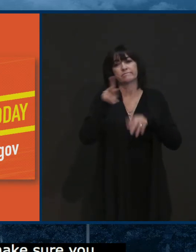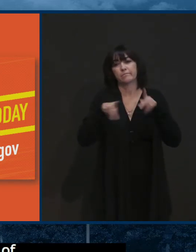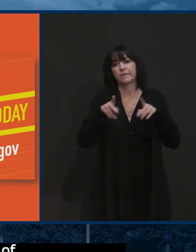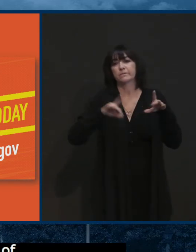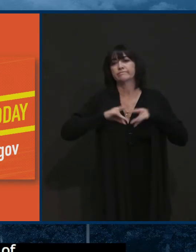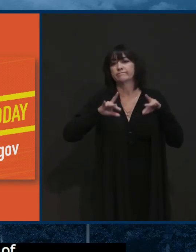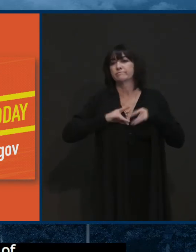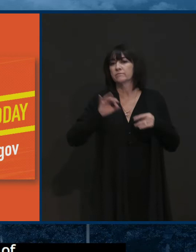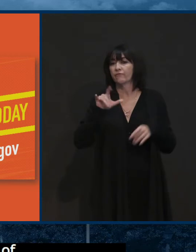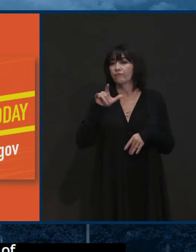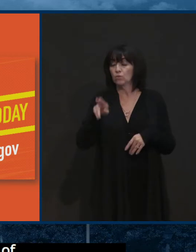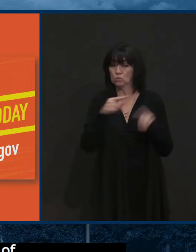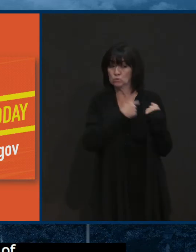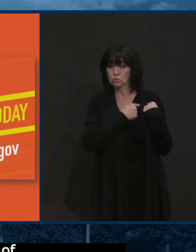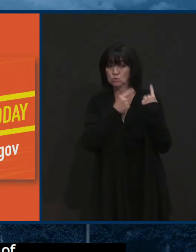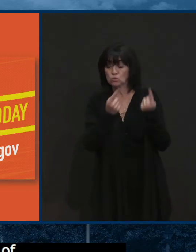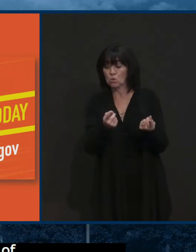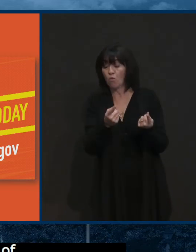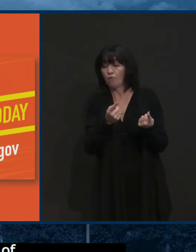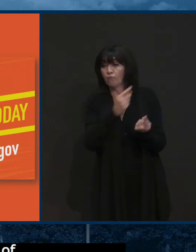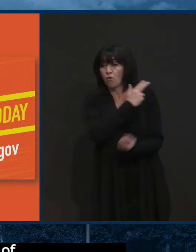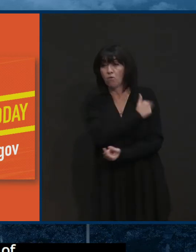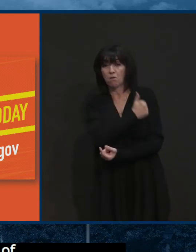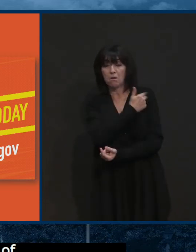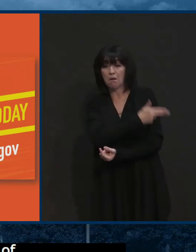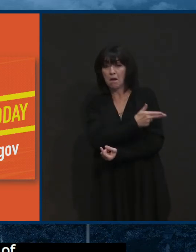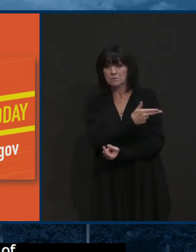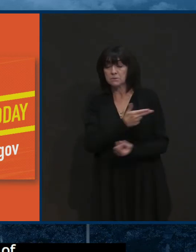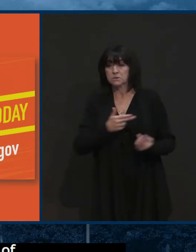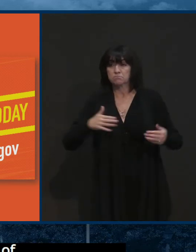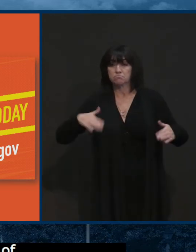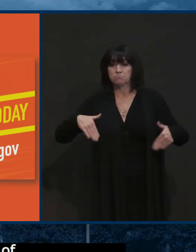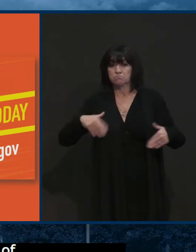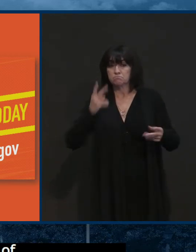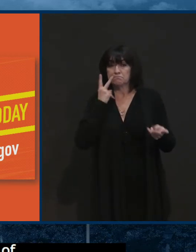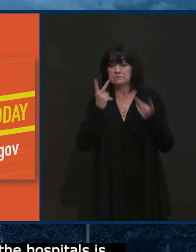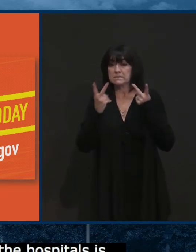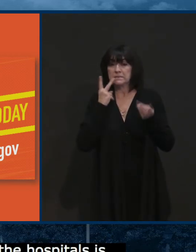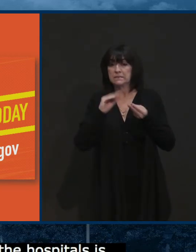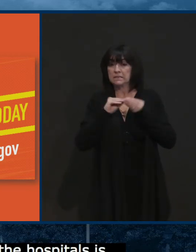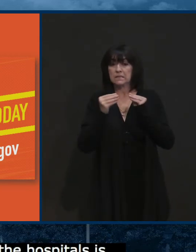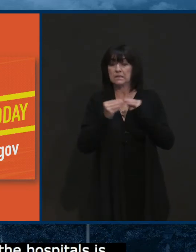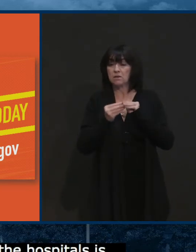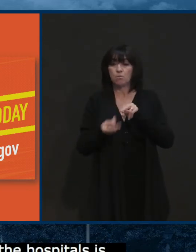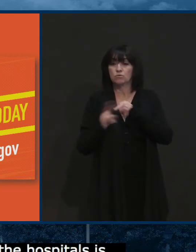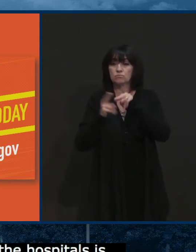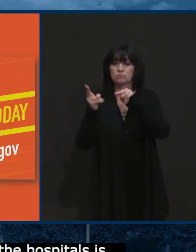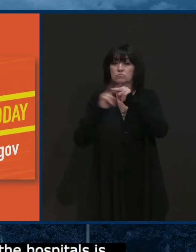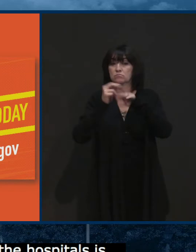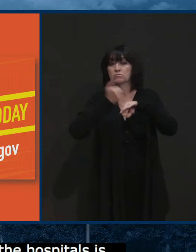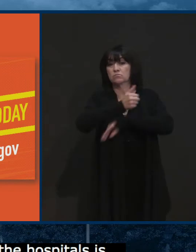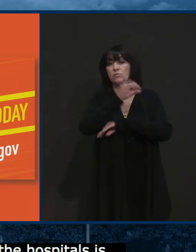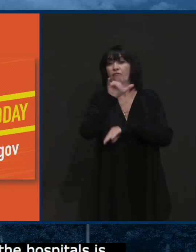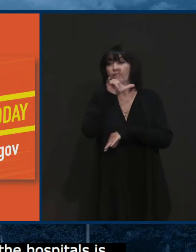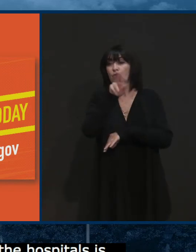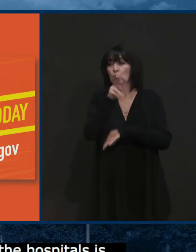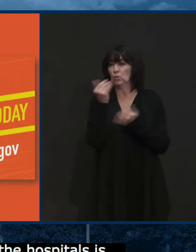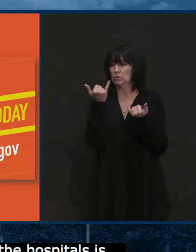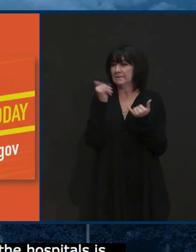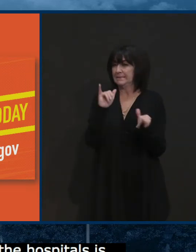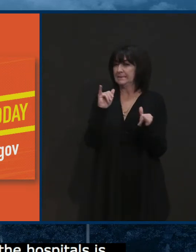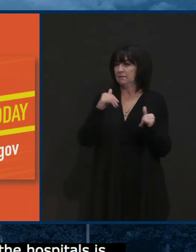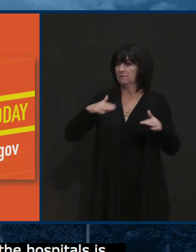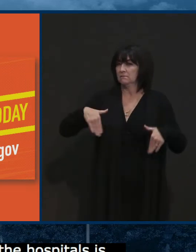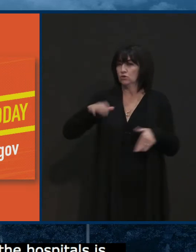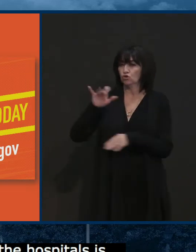gotten from the hospitals is they haven't seen a tremendous uptick in hospitalizations due to the flu. It's still early there, I think, and